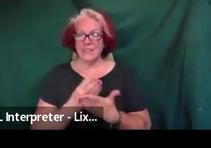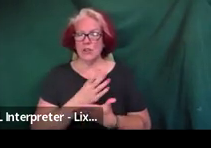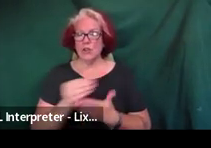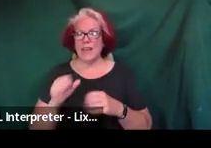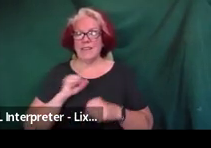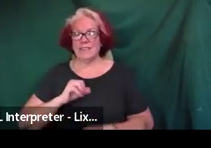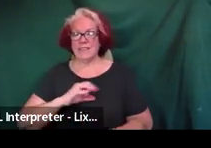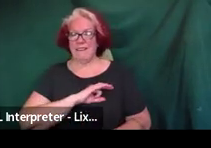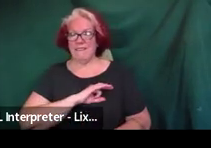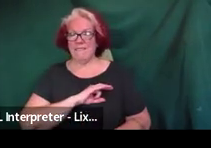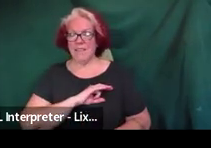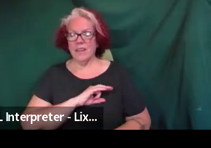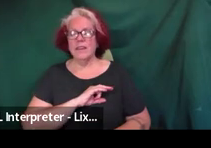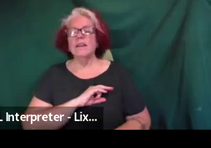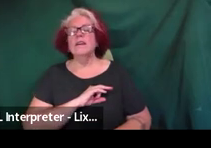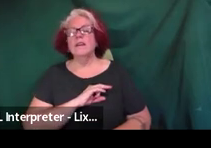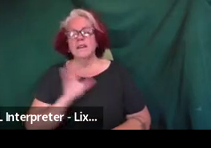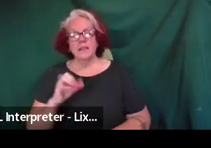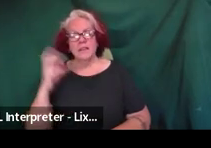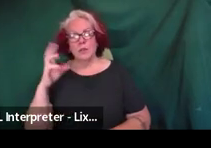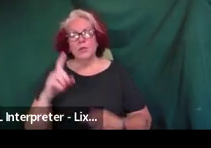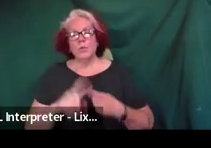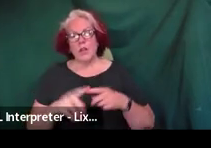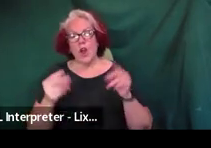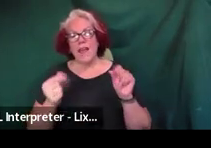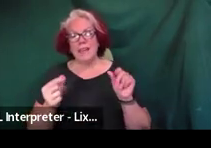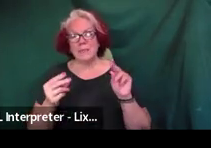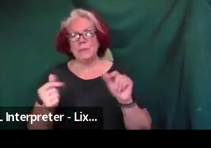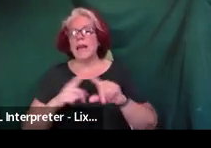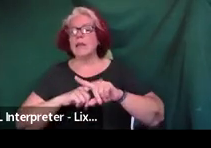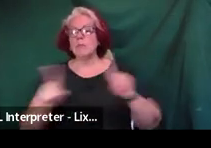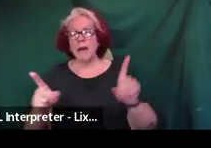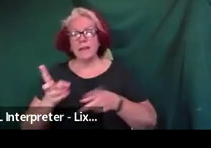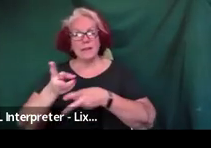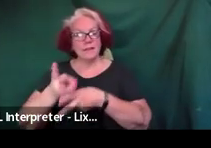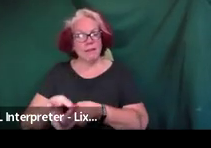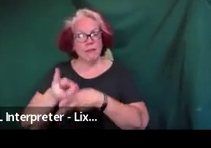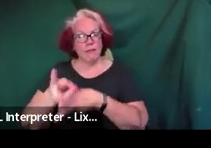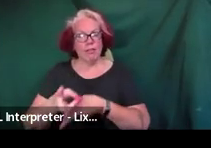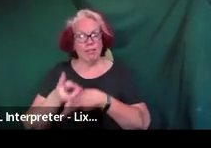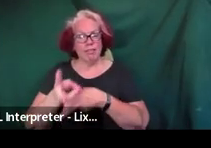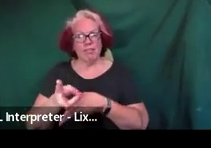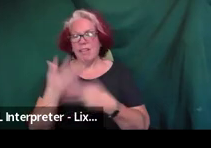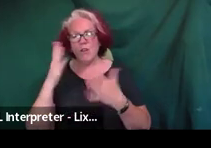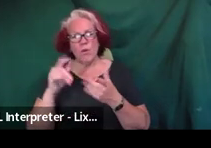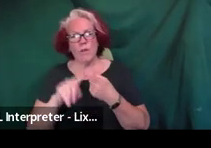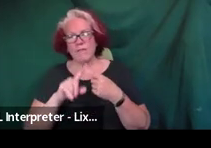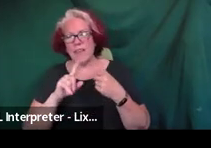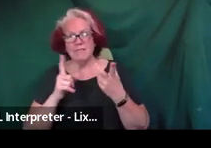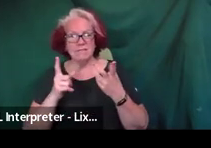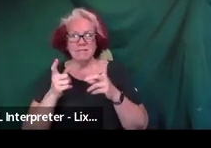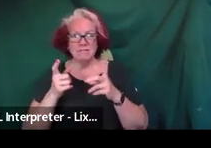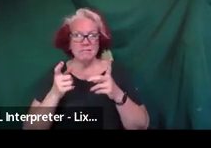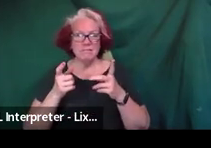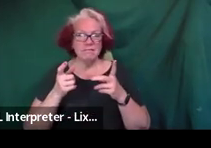wise. And that's why we are expediting, but being careful as we move forward. So I don't know if that amplifies it,